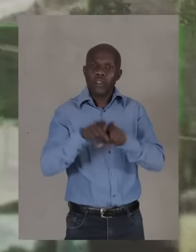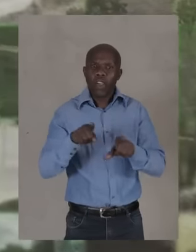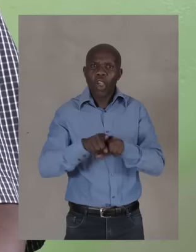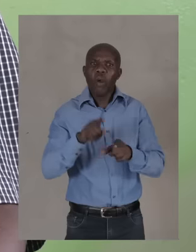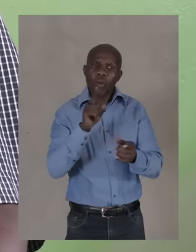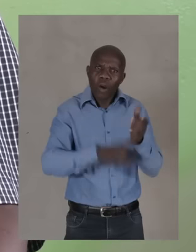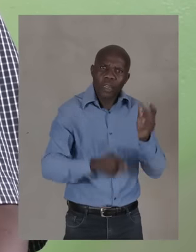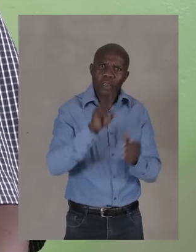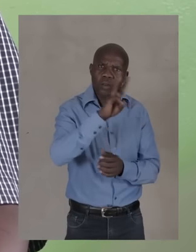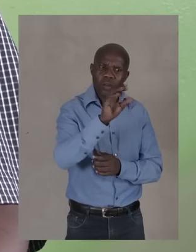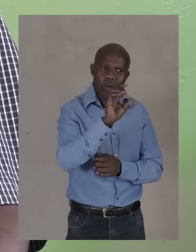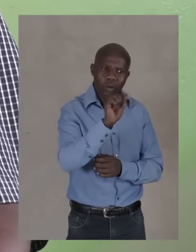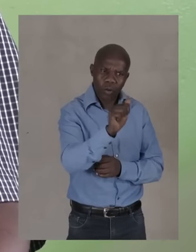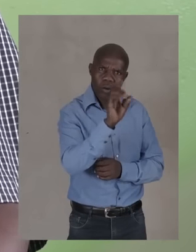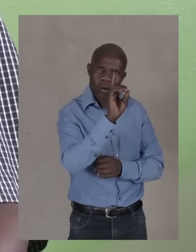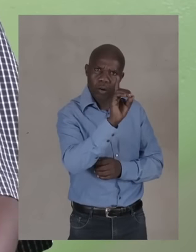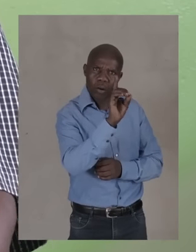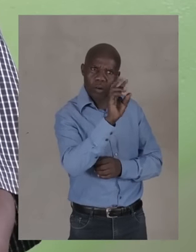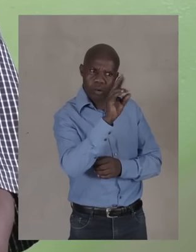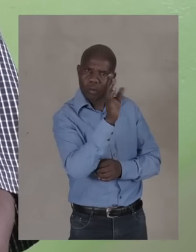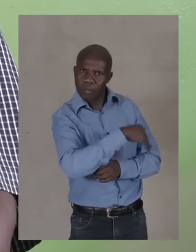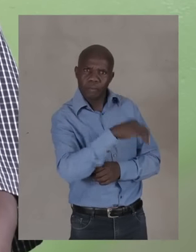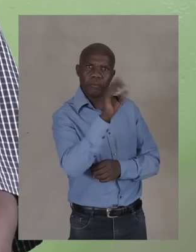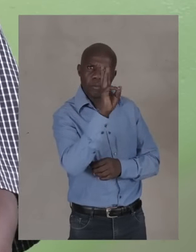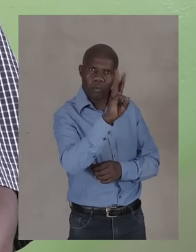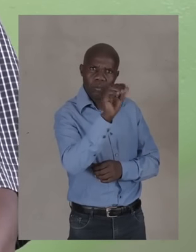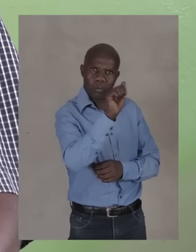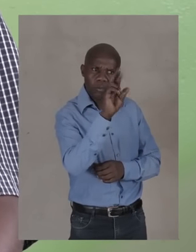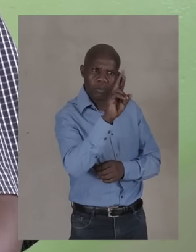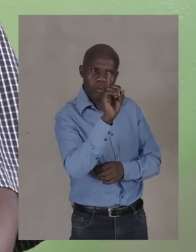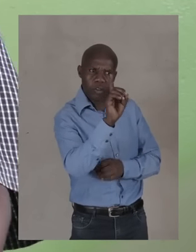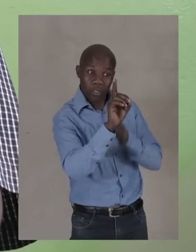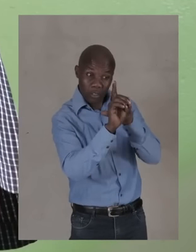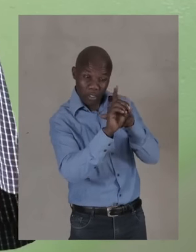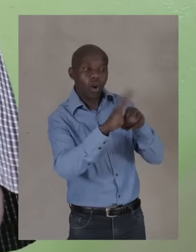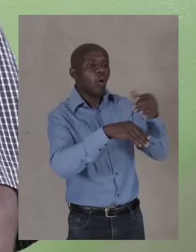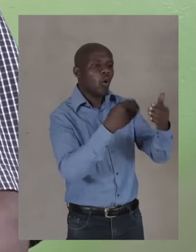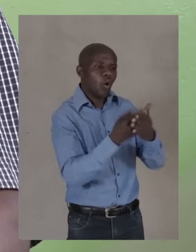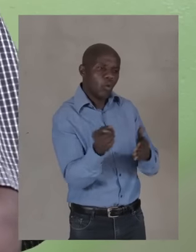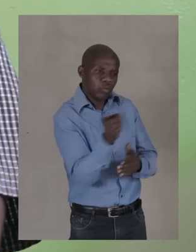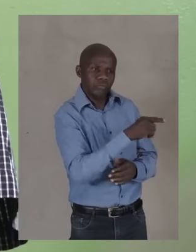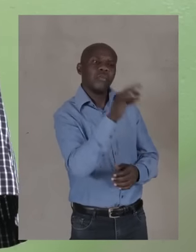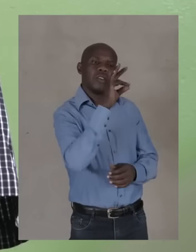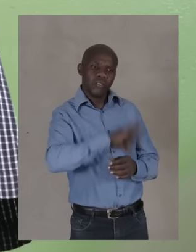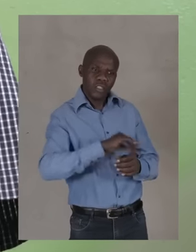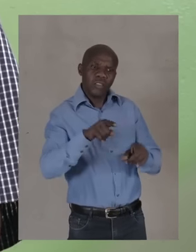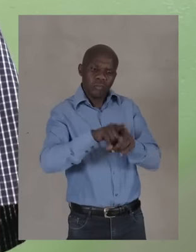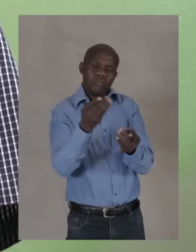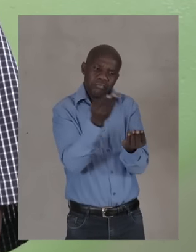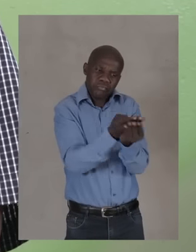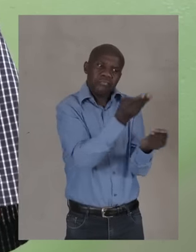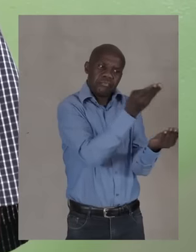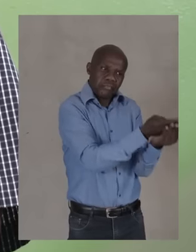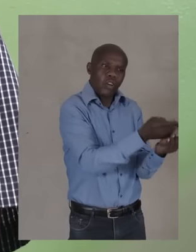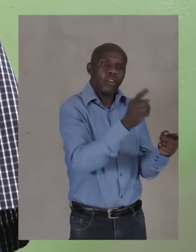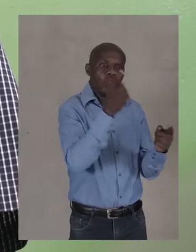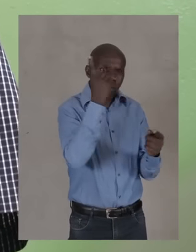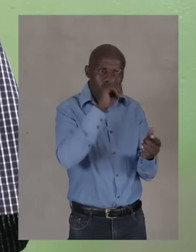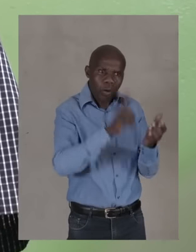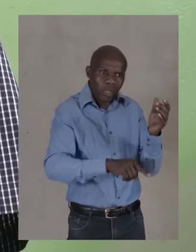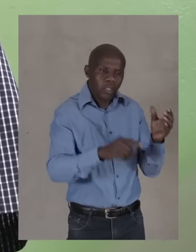All the wards in the constituency will come up with project proposals as well as their budgets, which they submit to